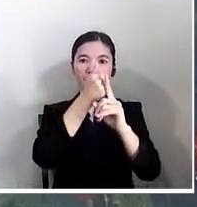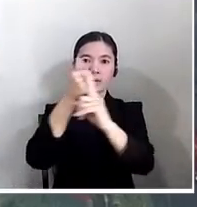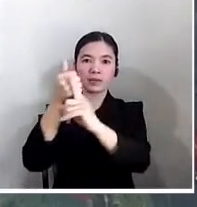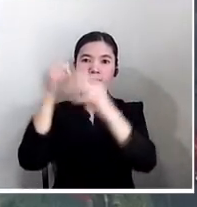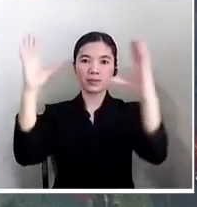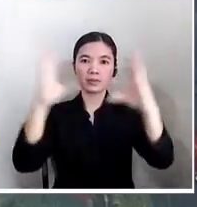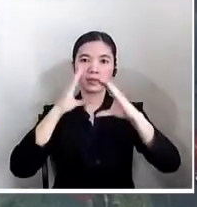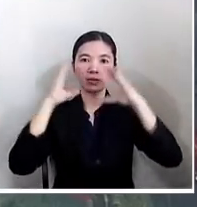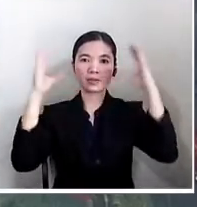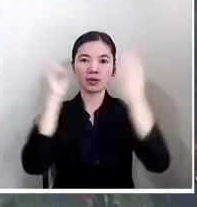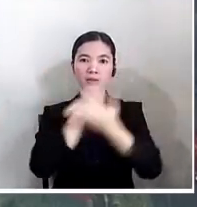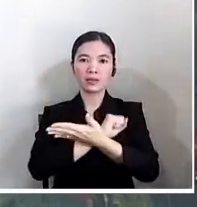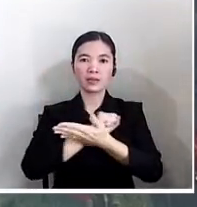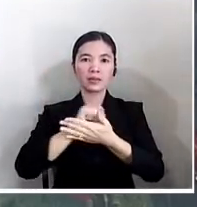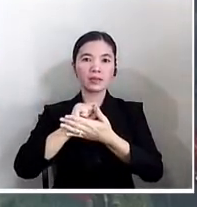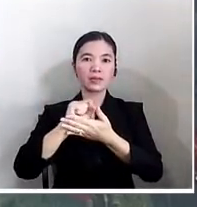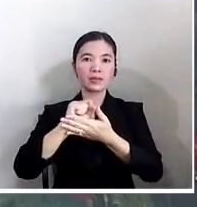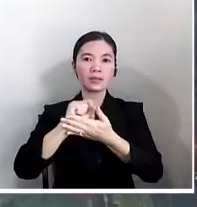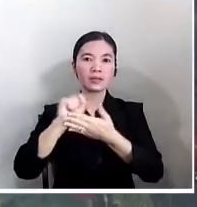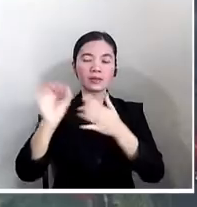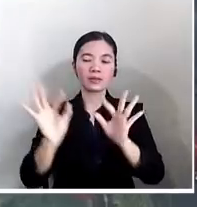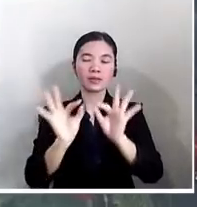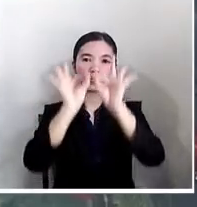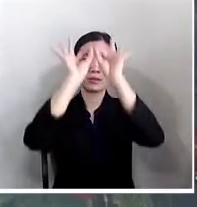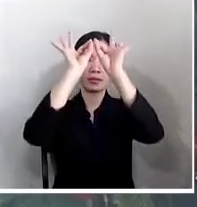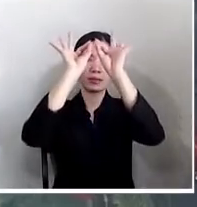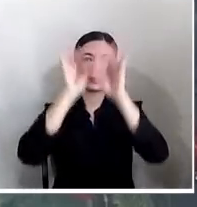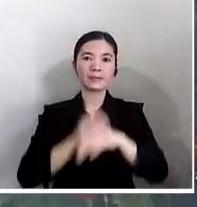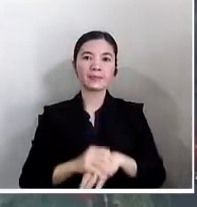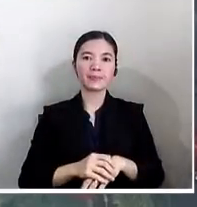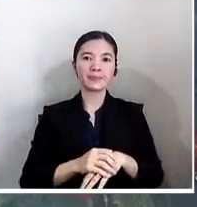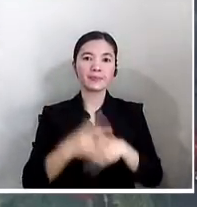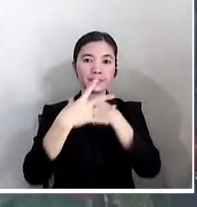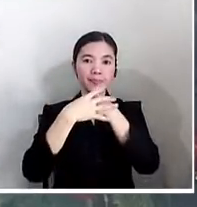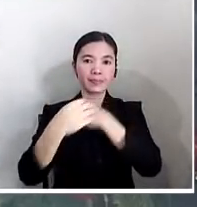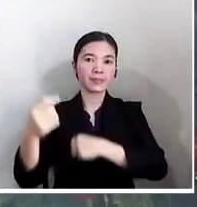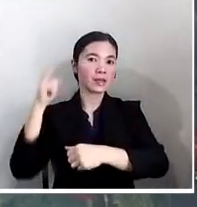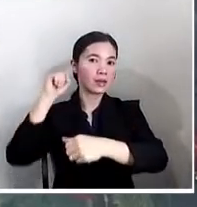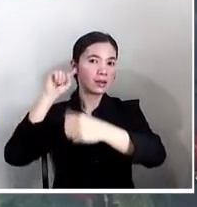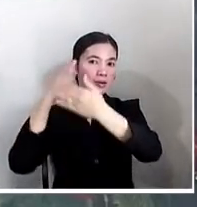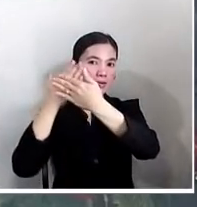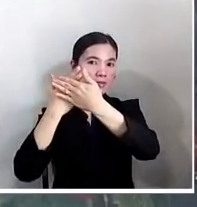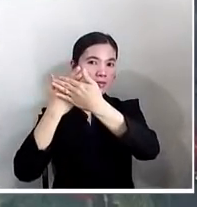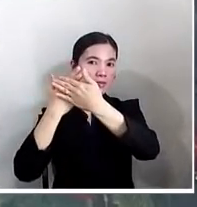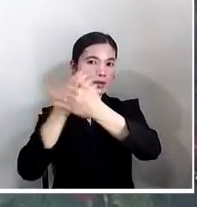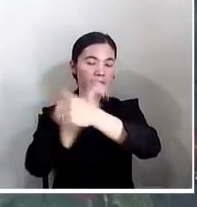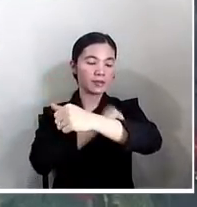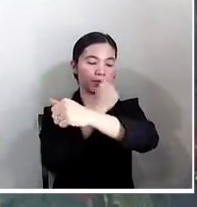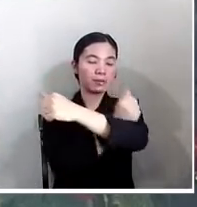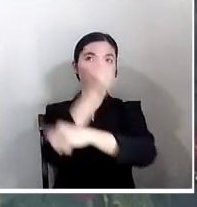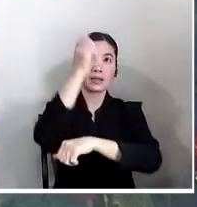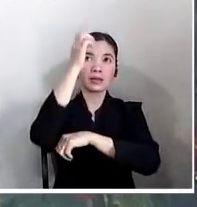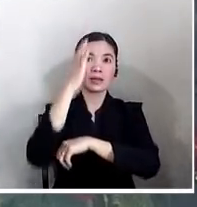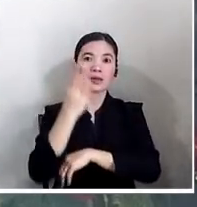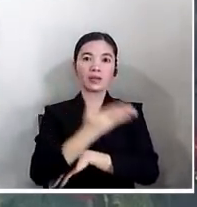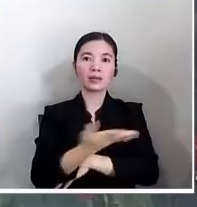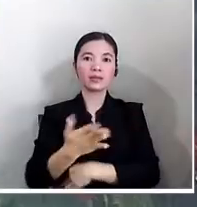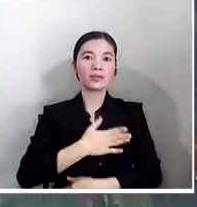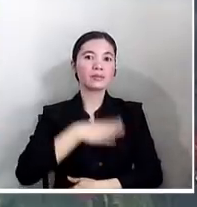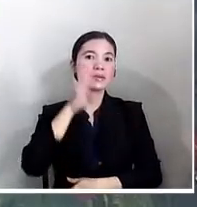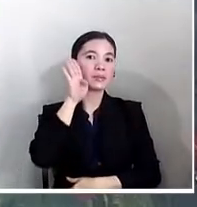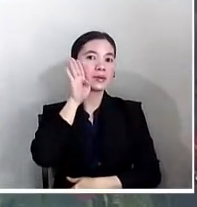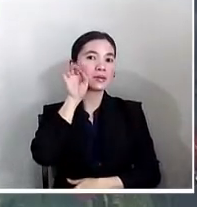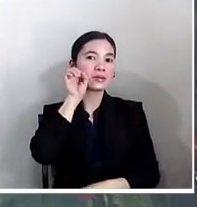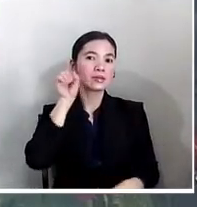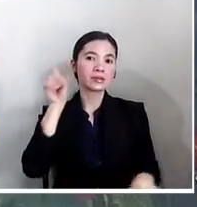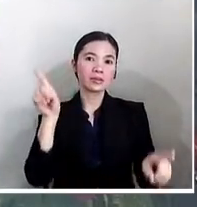sacred mysteries. Together we say, I confess to Almighty God and to you, my brothers